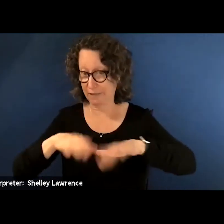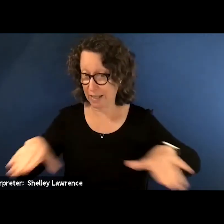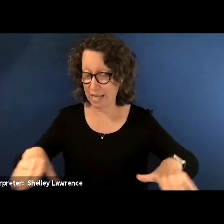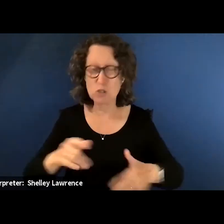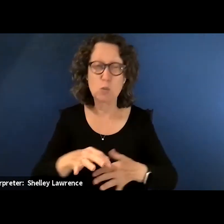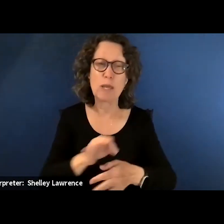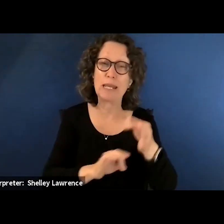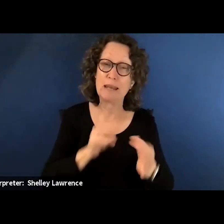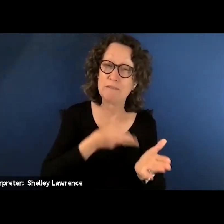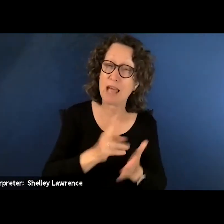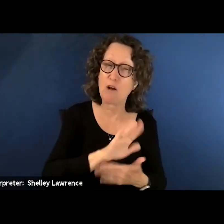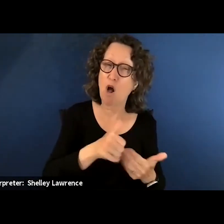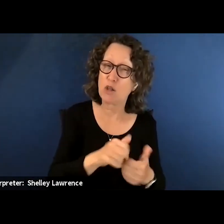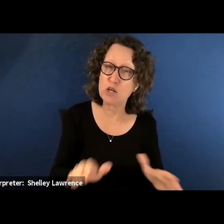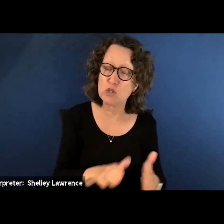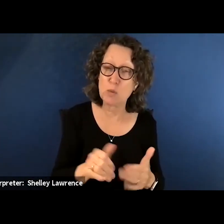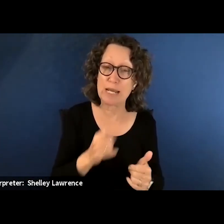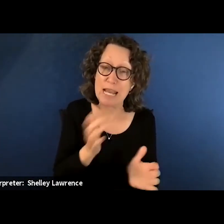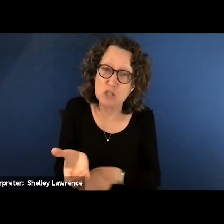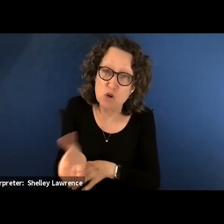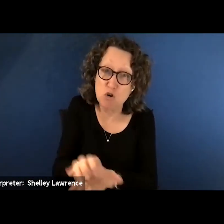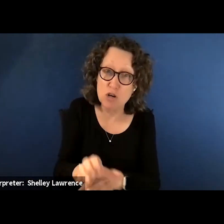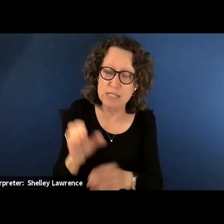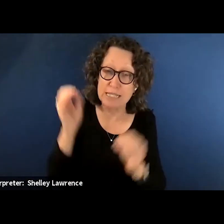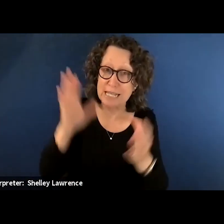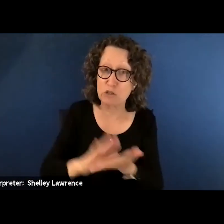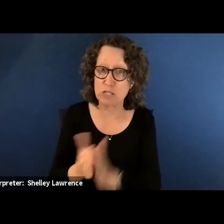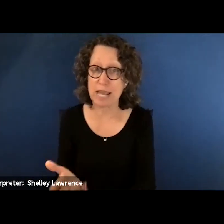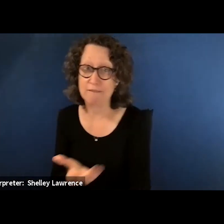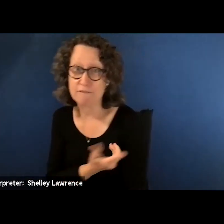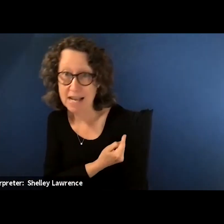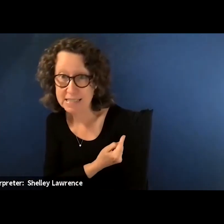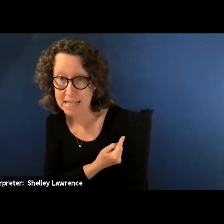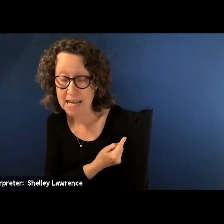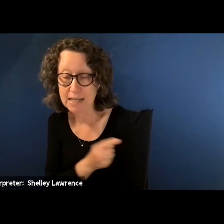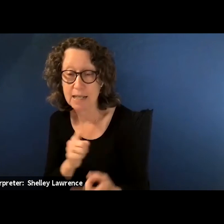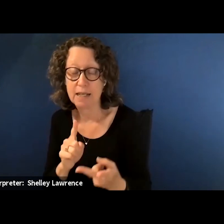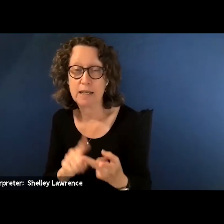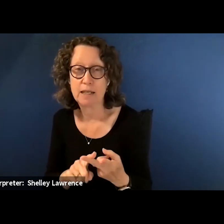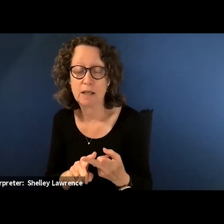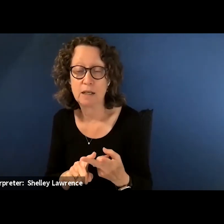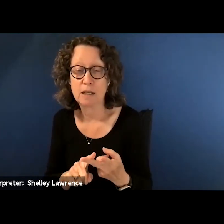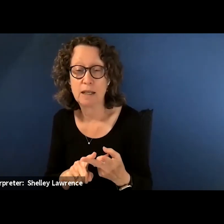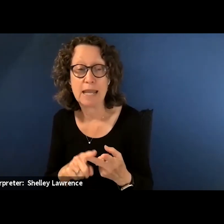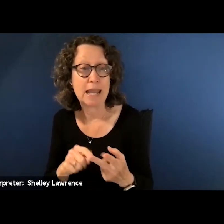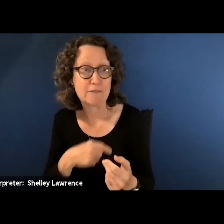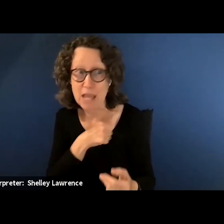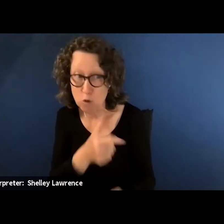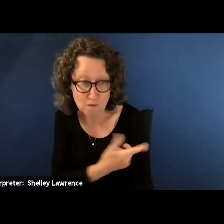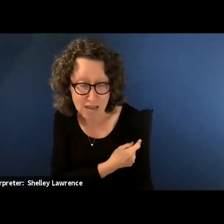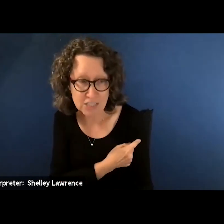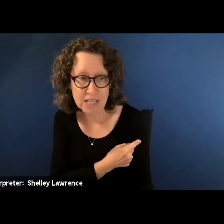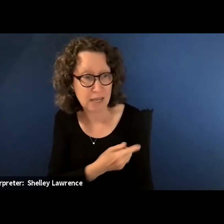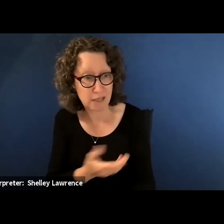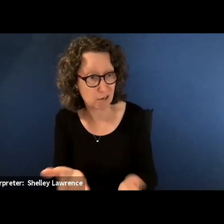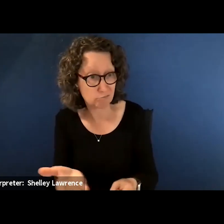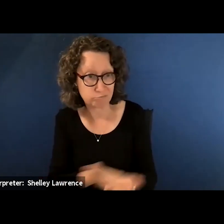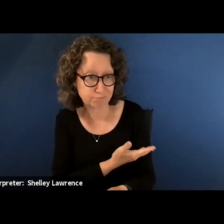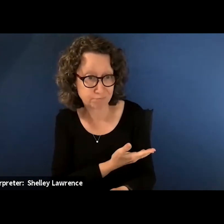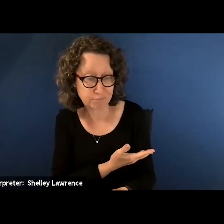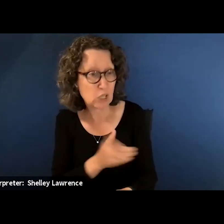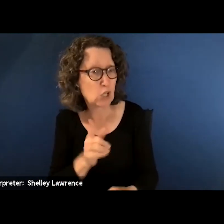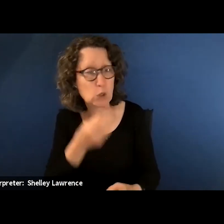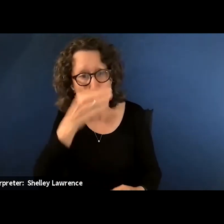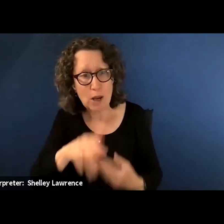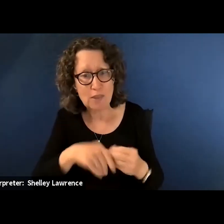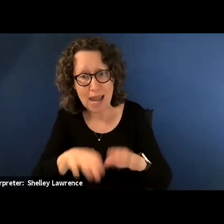in fact, all you're doing is coercing teachers to get vaccinated, holding their livelihood in the balance. You also do not care that kids